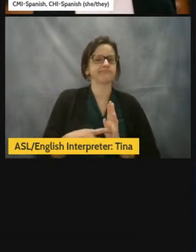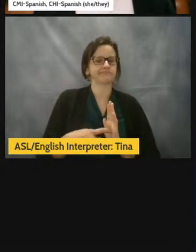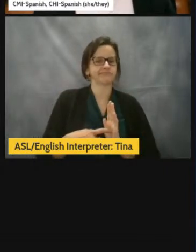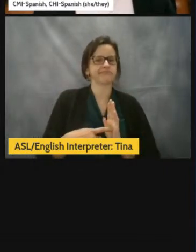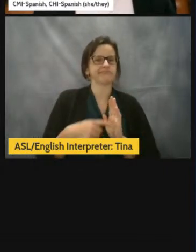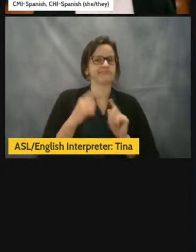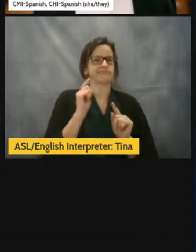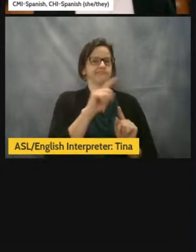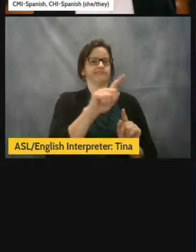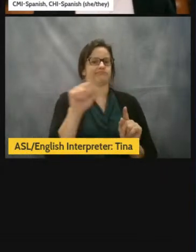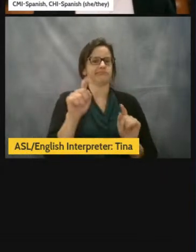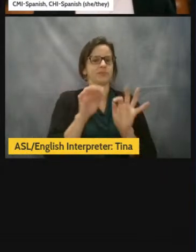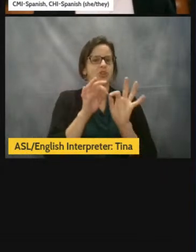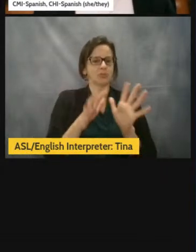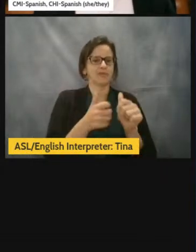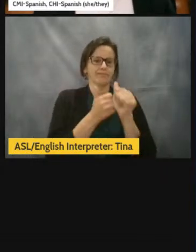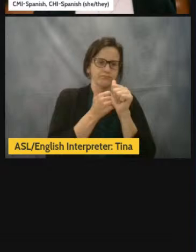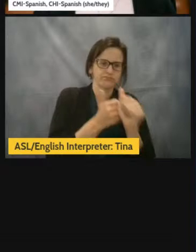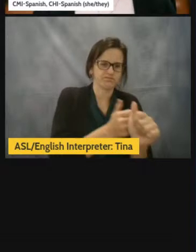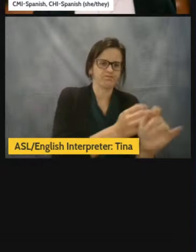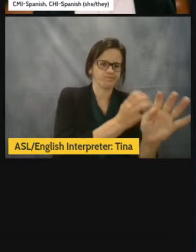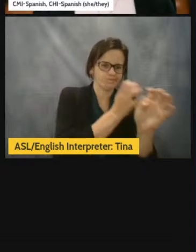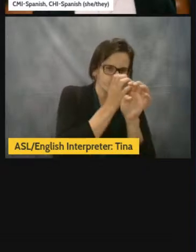linguistic prescriptivism.